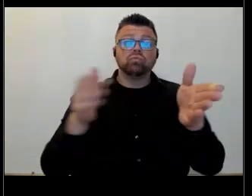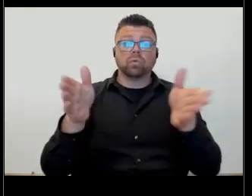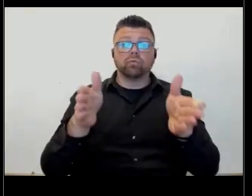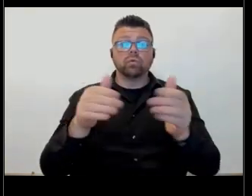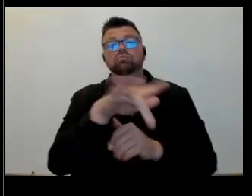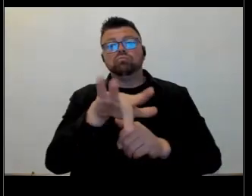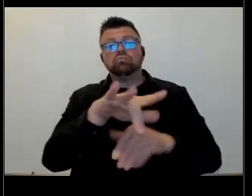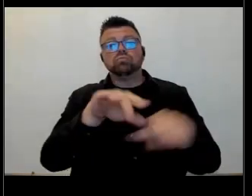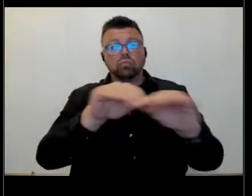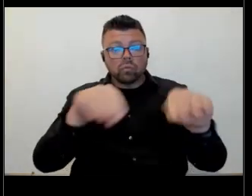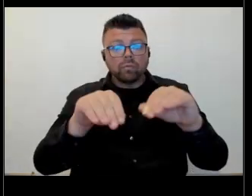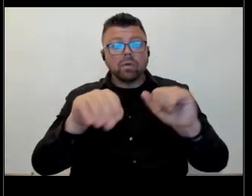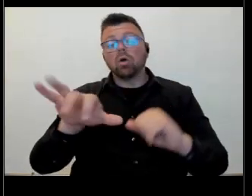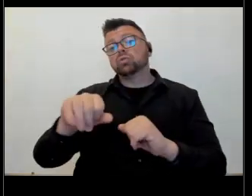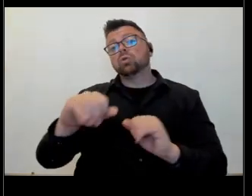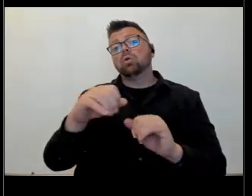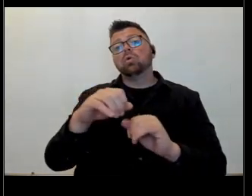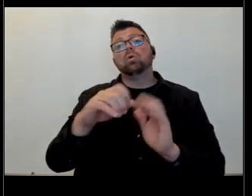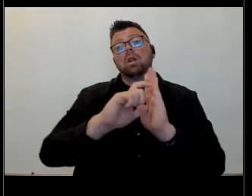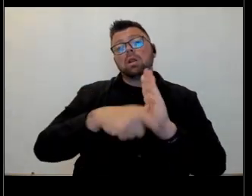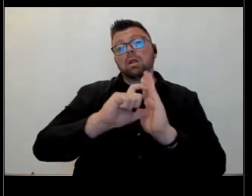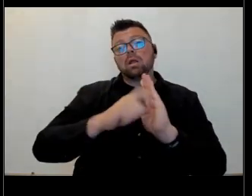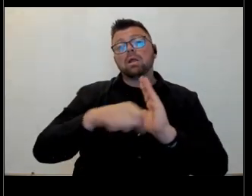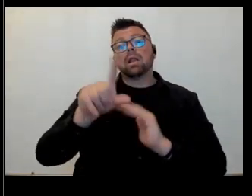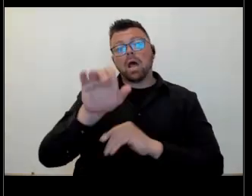and lockers on an accessible route.